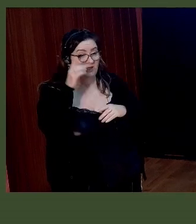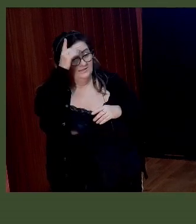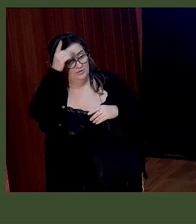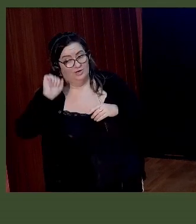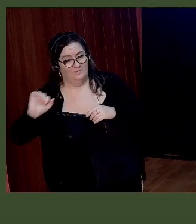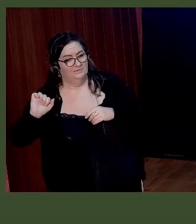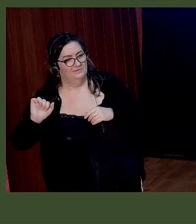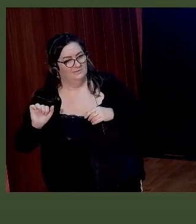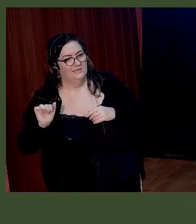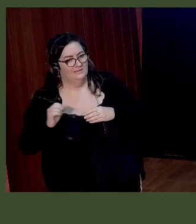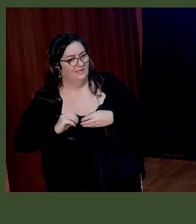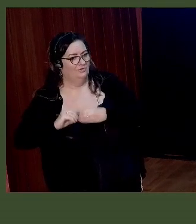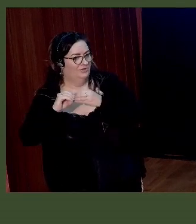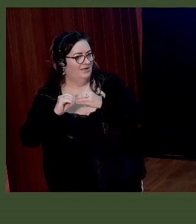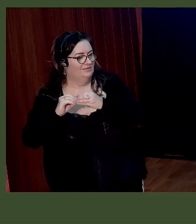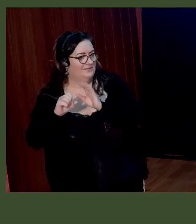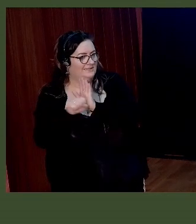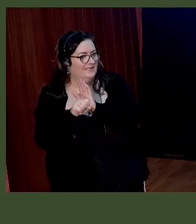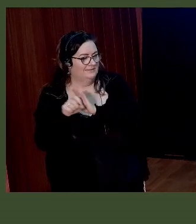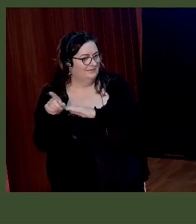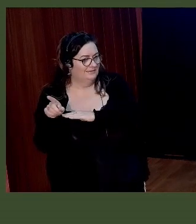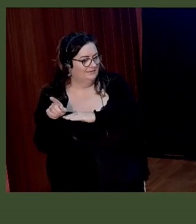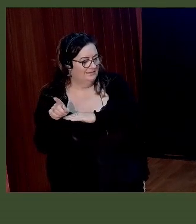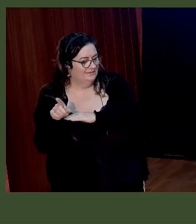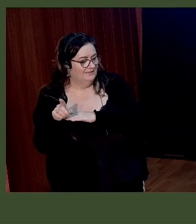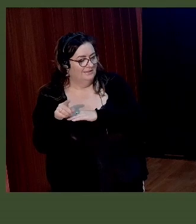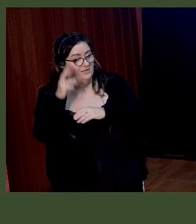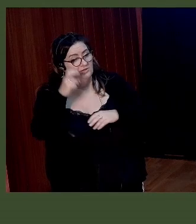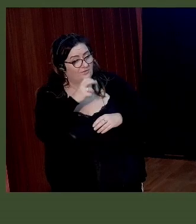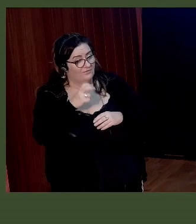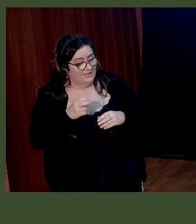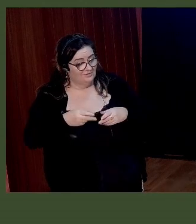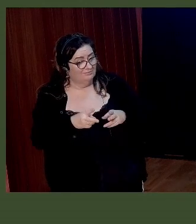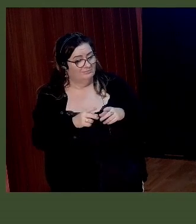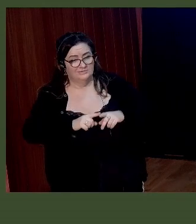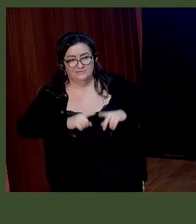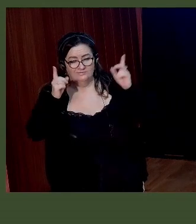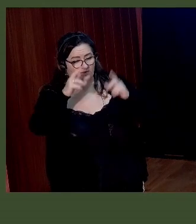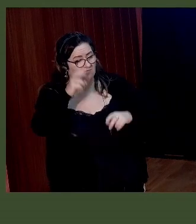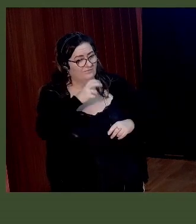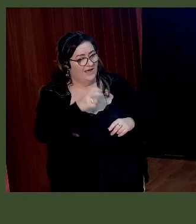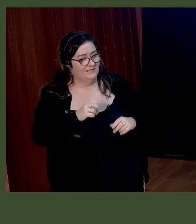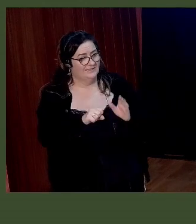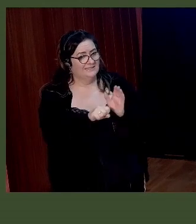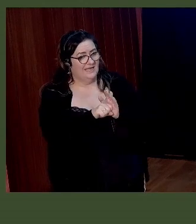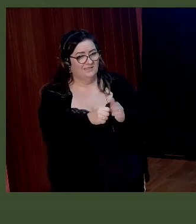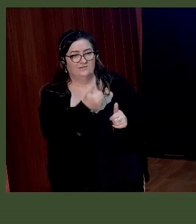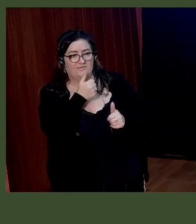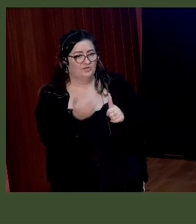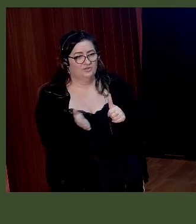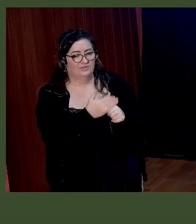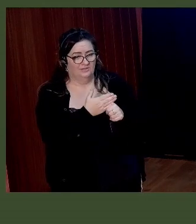path, the nation, created the state. The French path is completely different. In France, the state exists